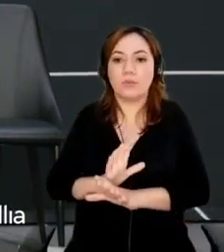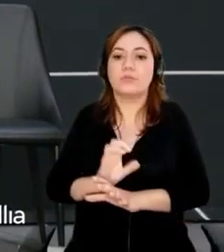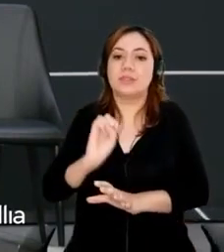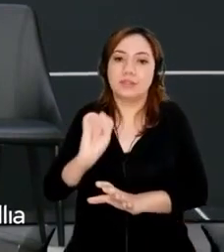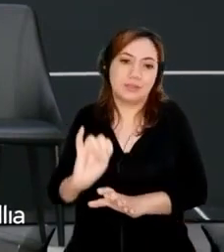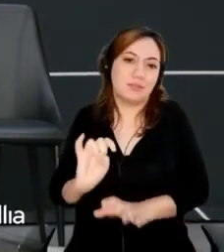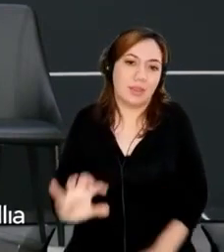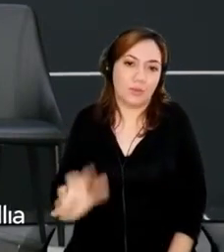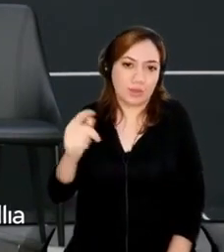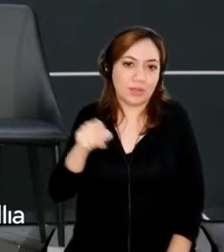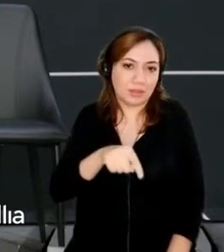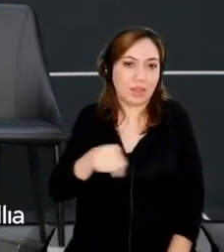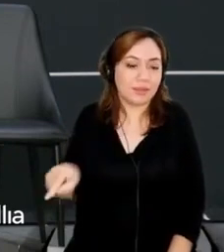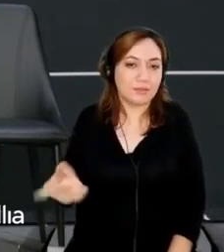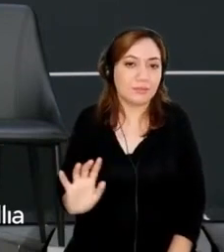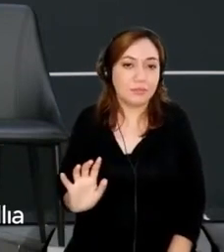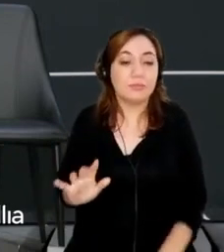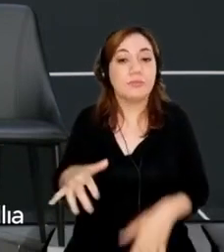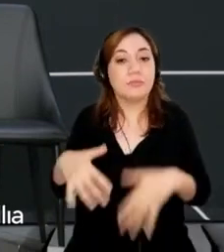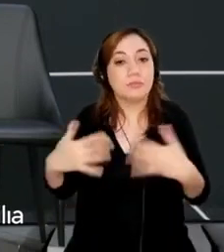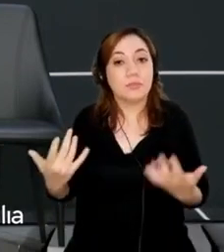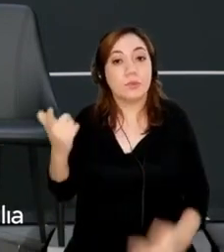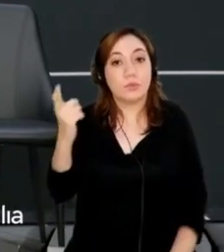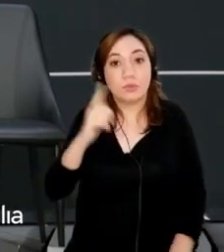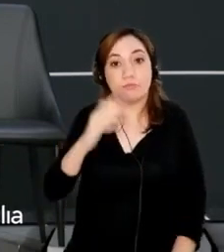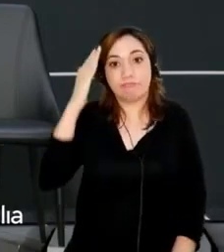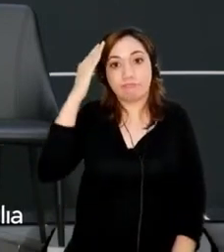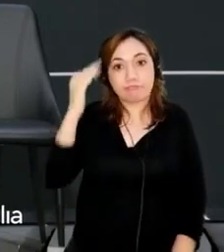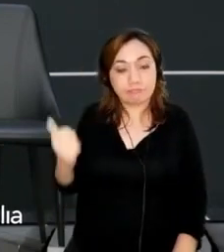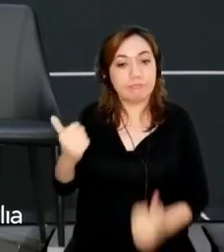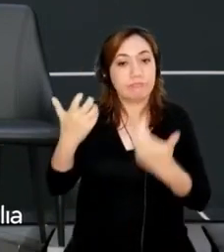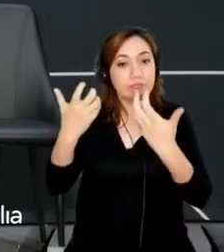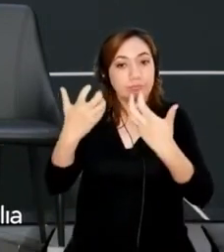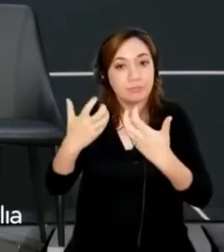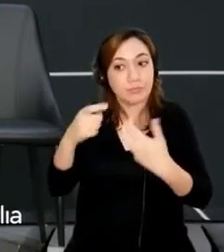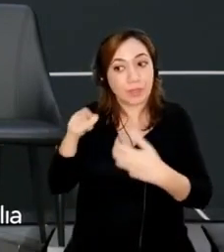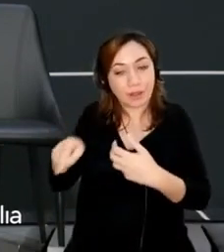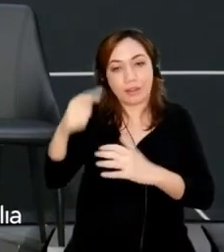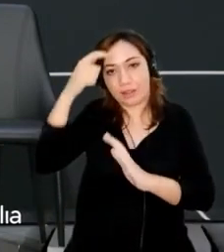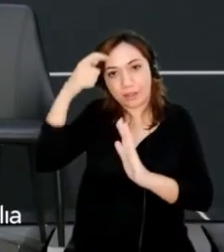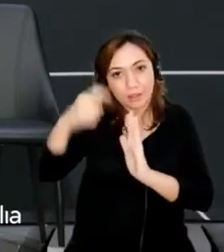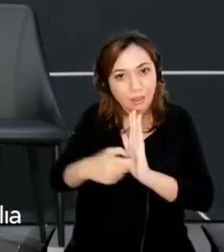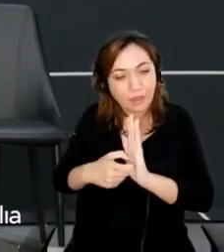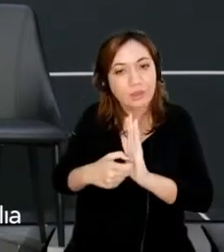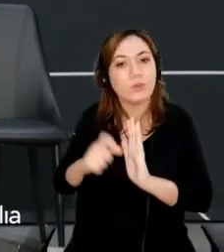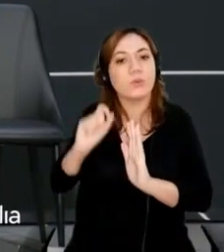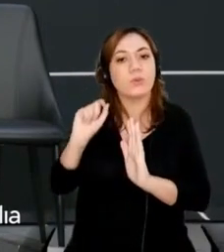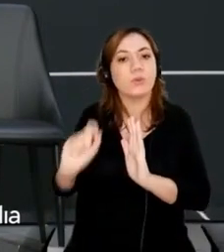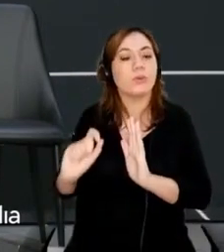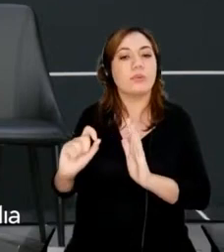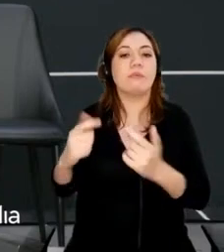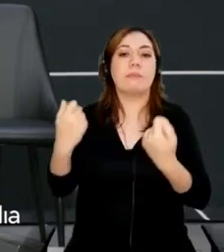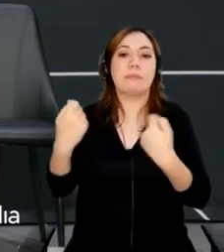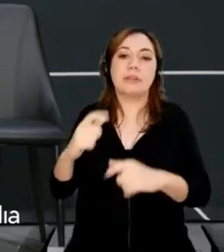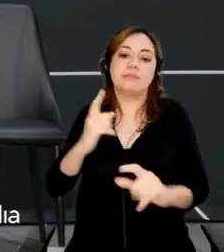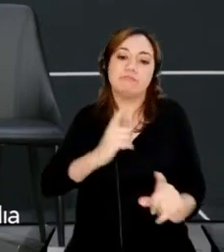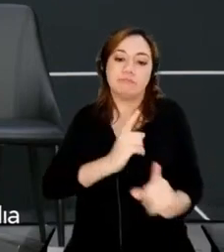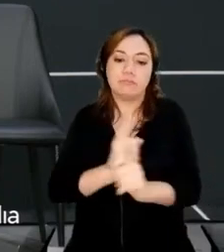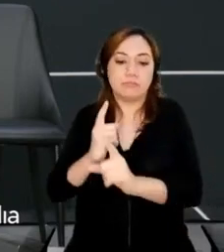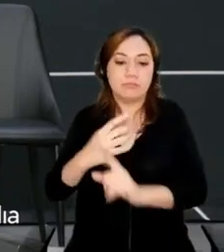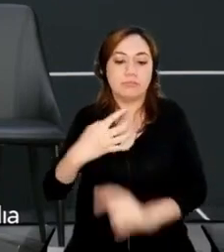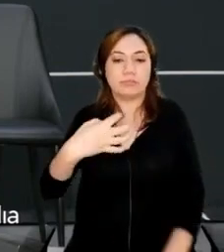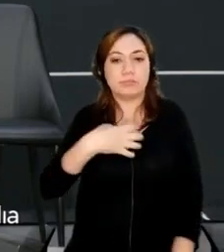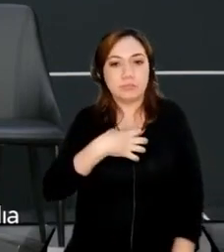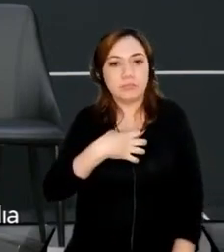So, to be successful with AI, you need to find ways, I think, to use